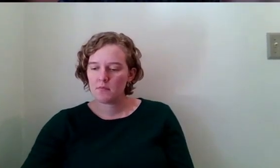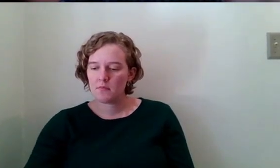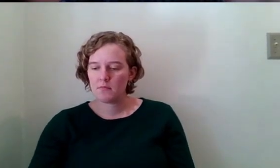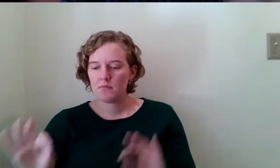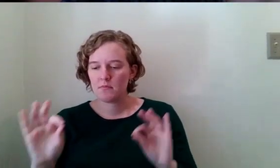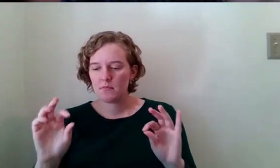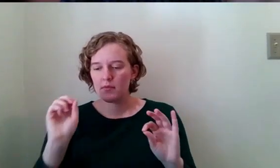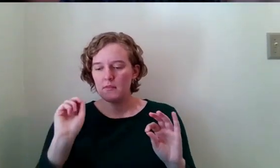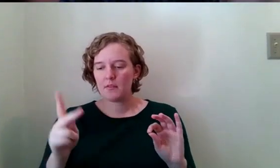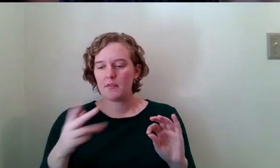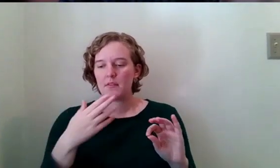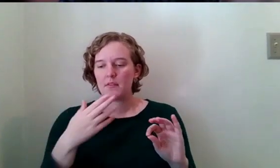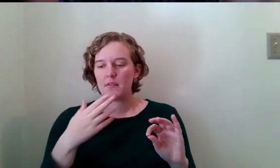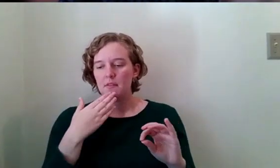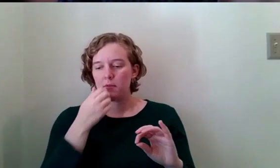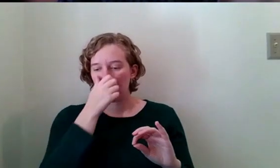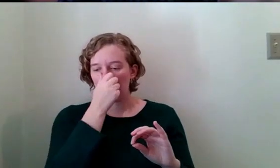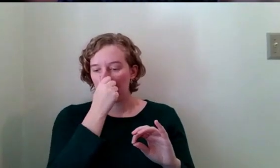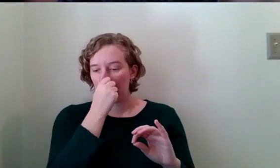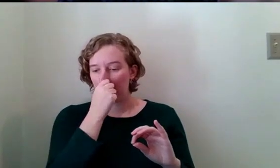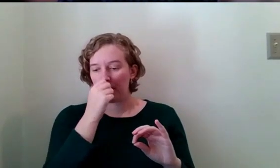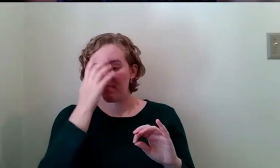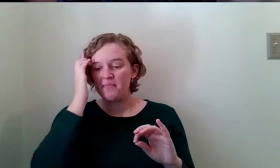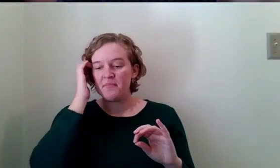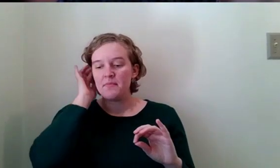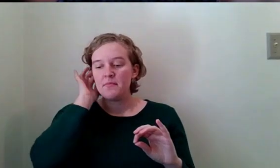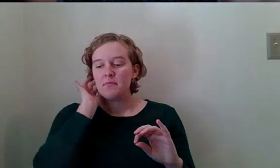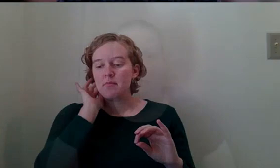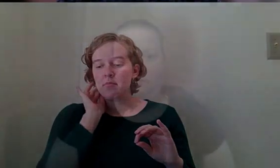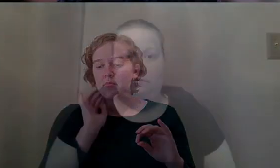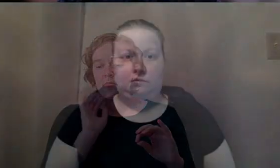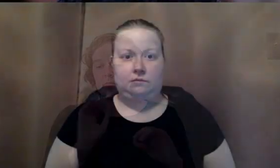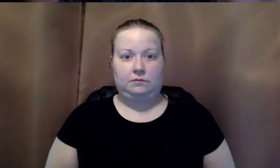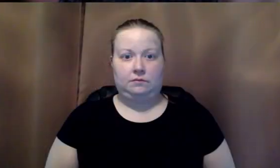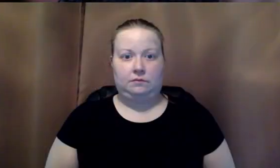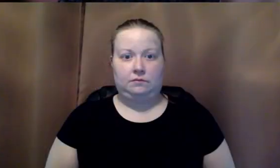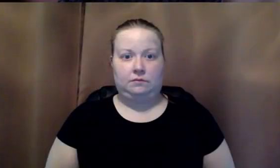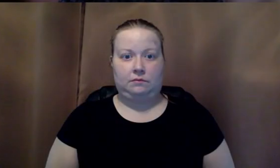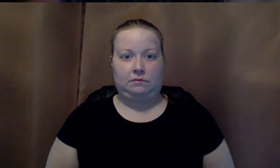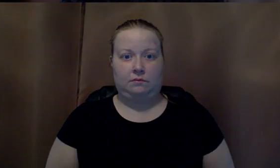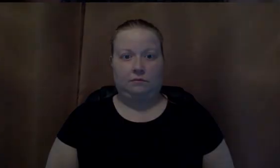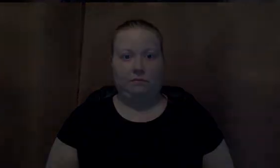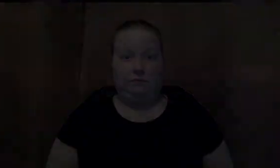thanks for the really interesting talk. Very much appreciate it. Thank you very much. I appreciate it.